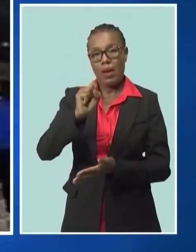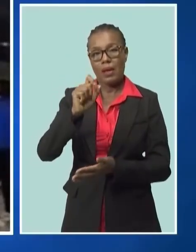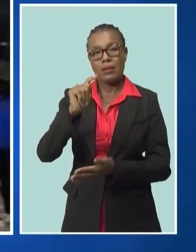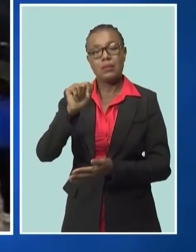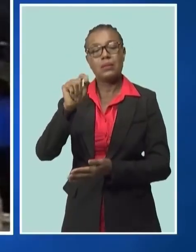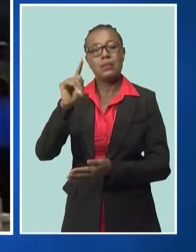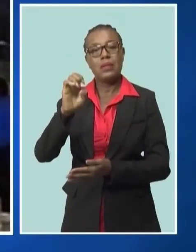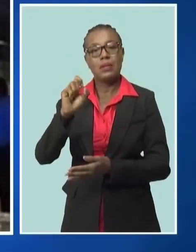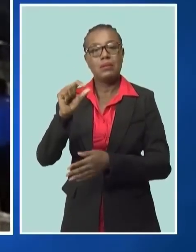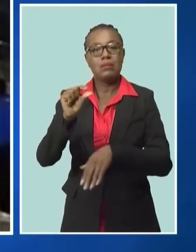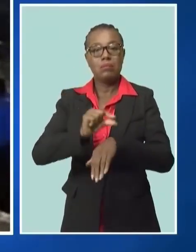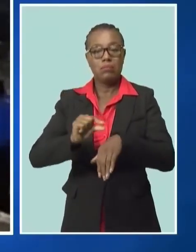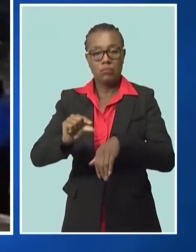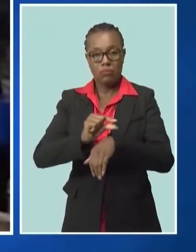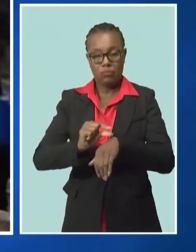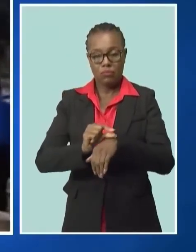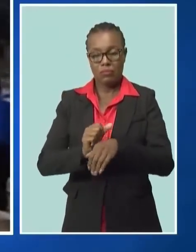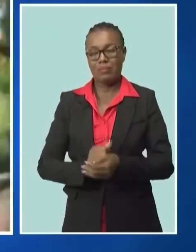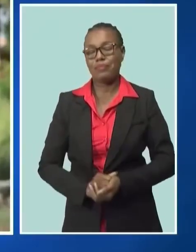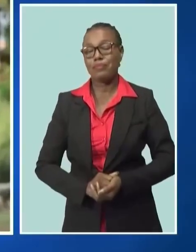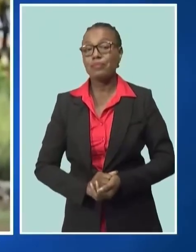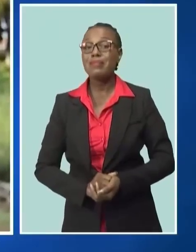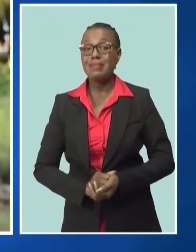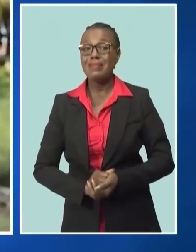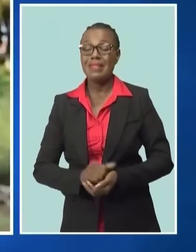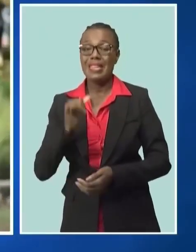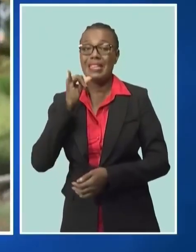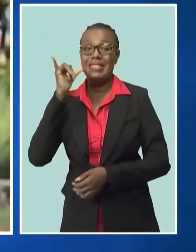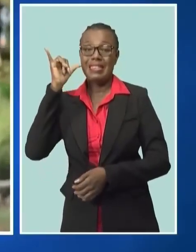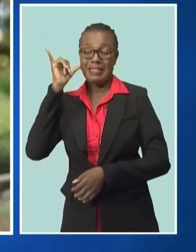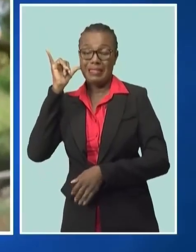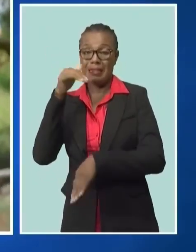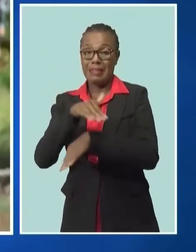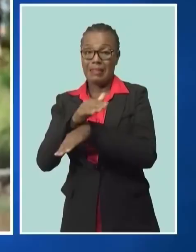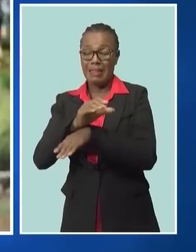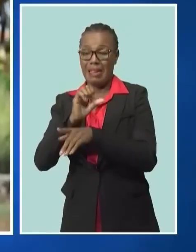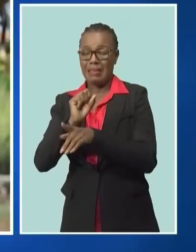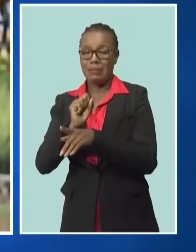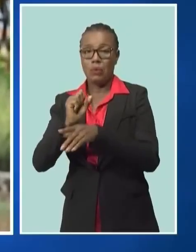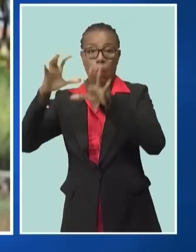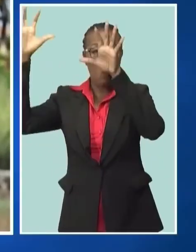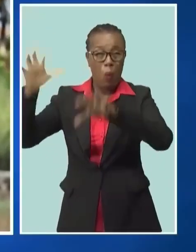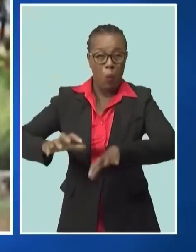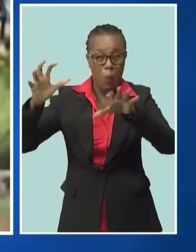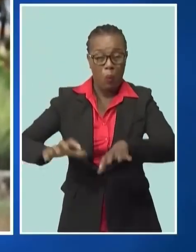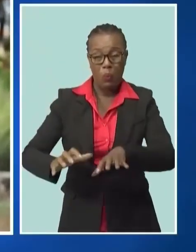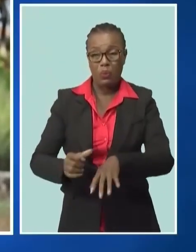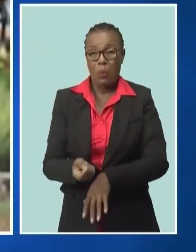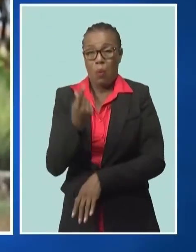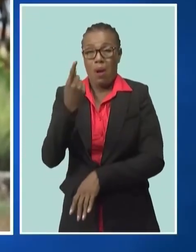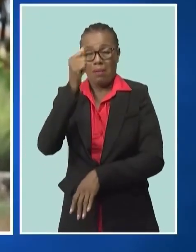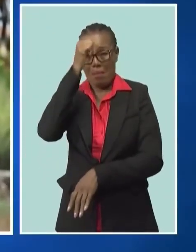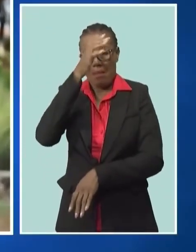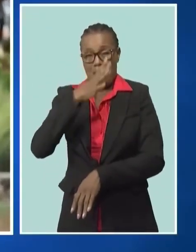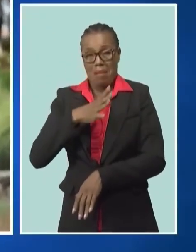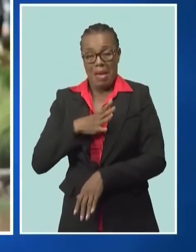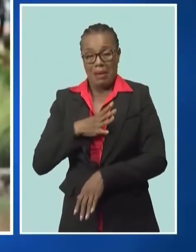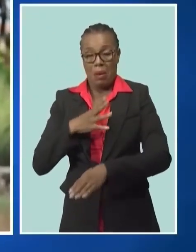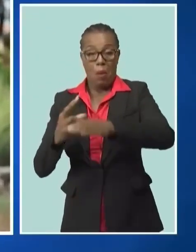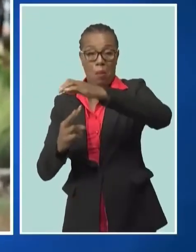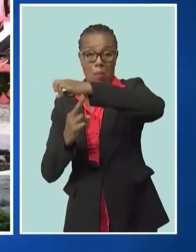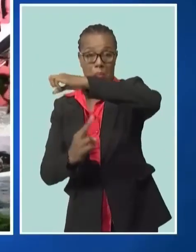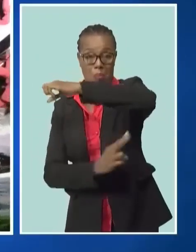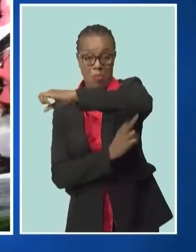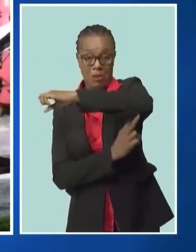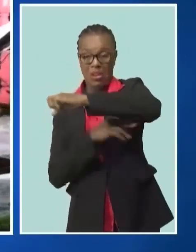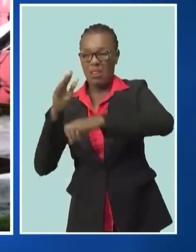night with the torrential rain where a gentleman was washed off of a bridge over there by